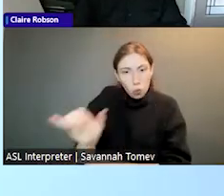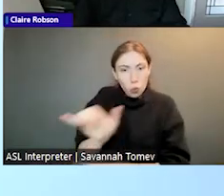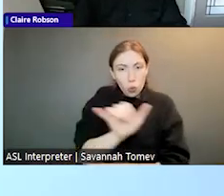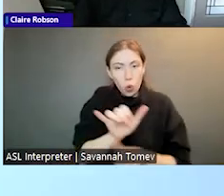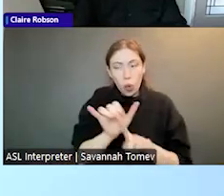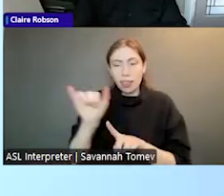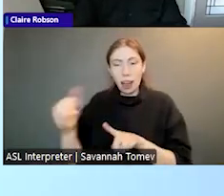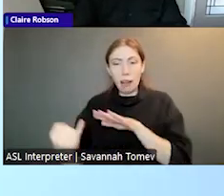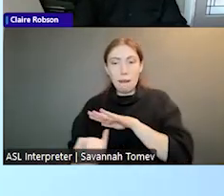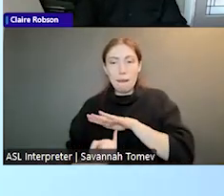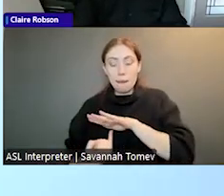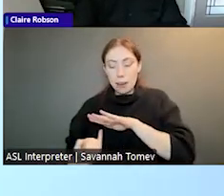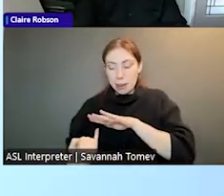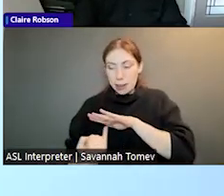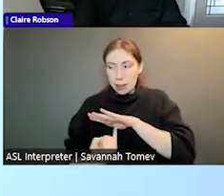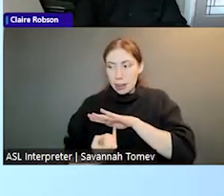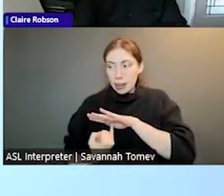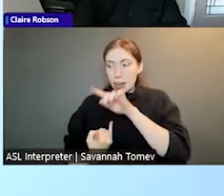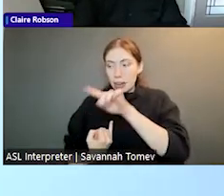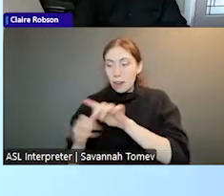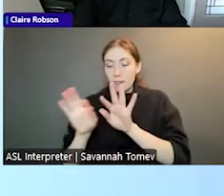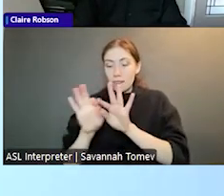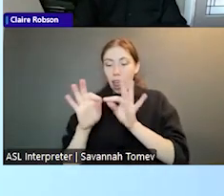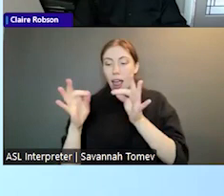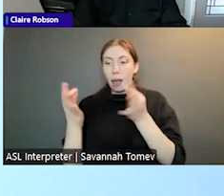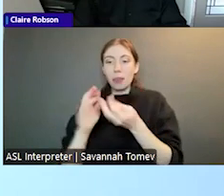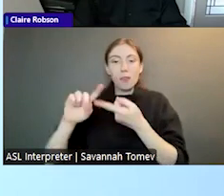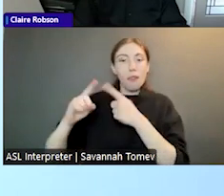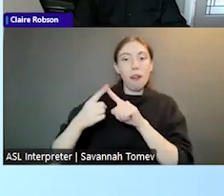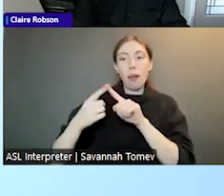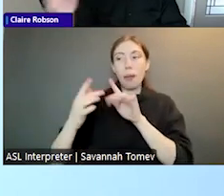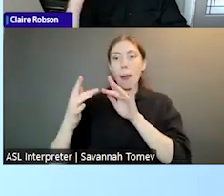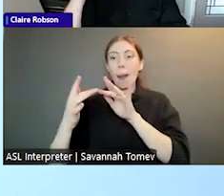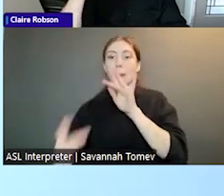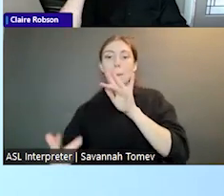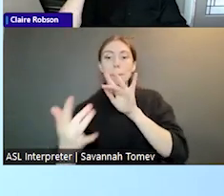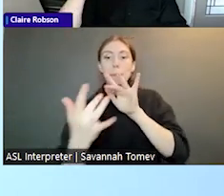isolation from friends and supports by romantic partners.